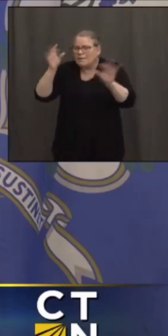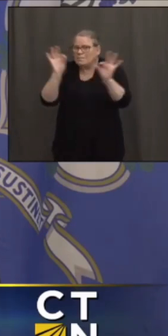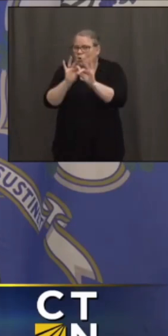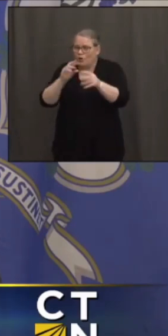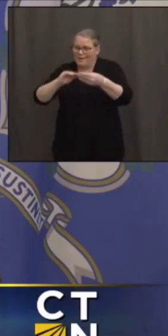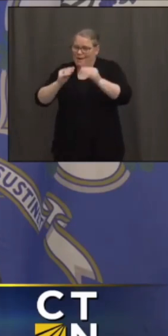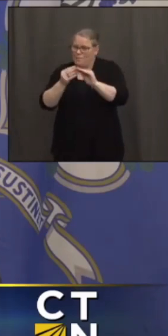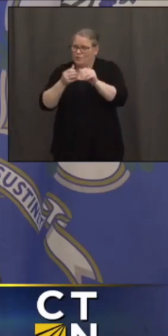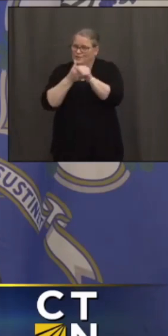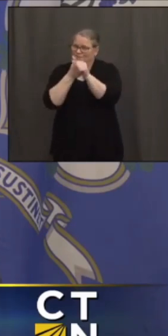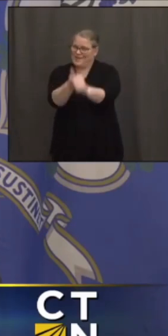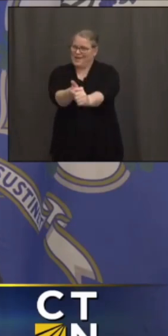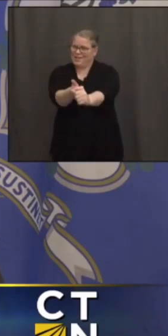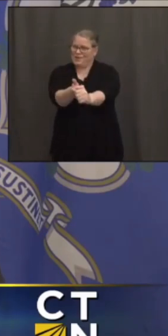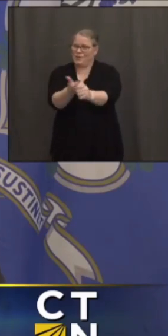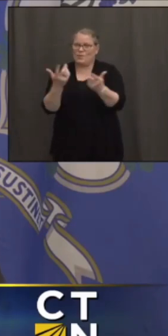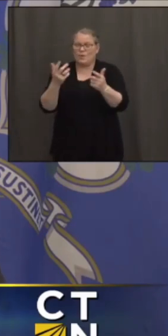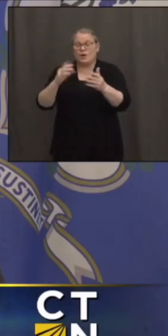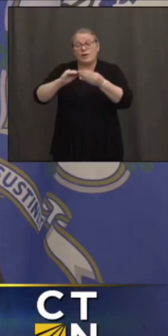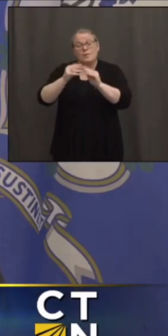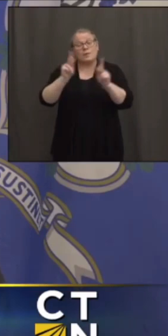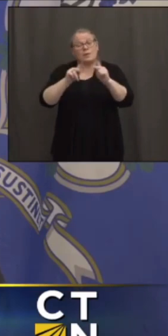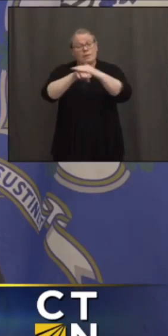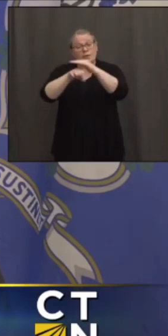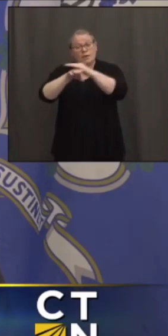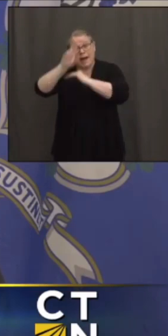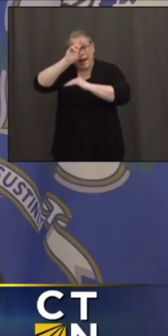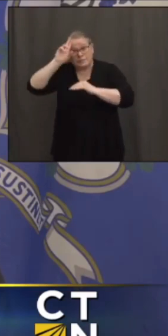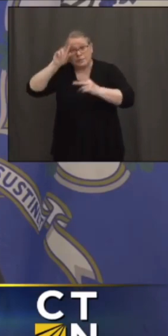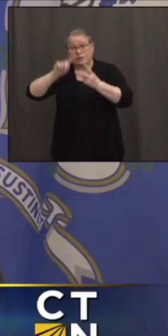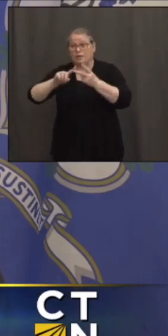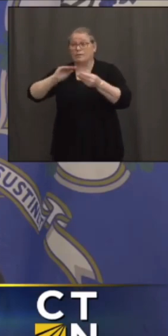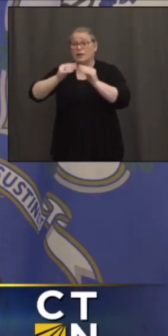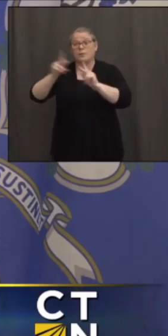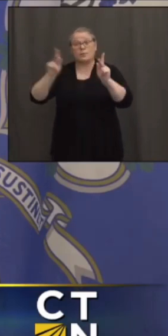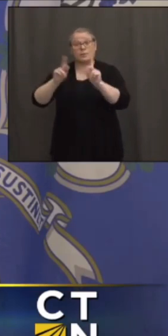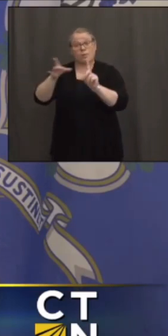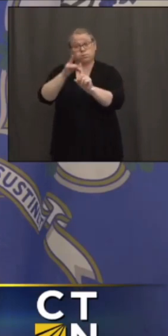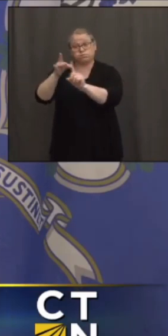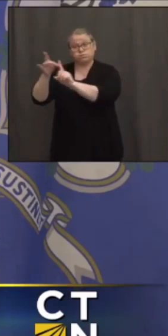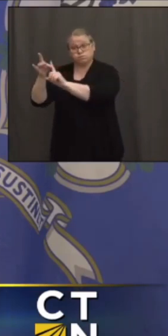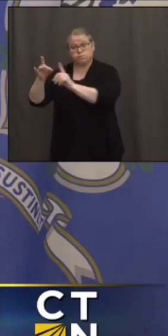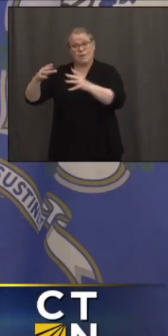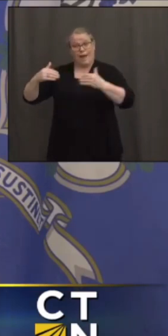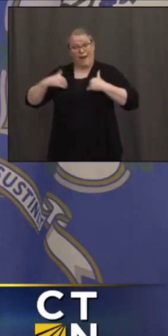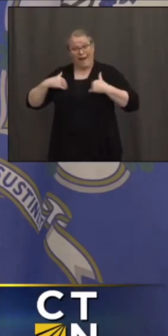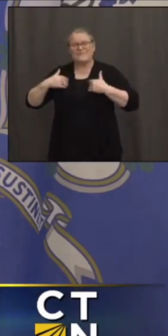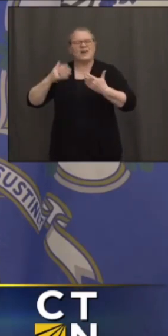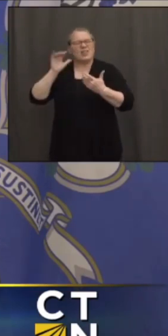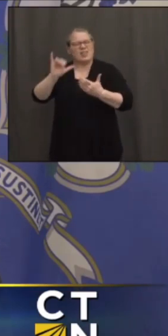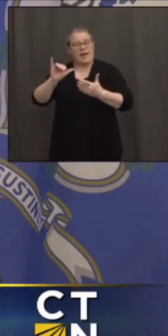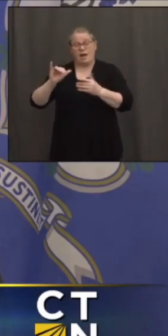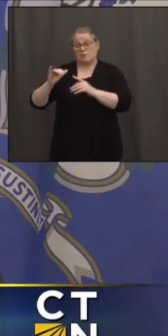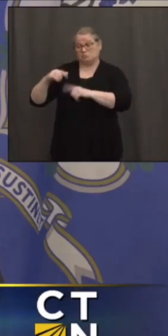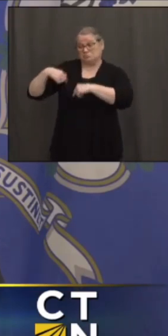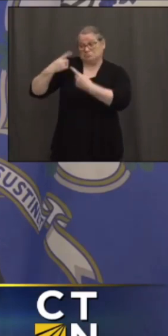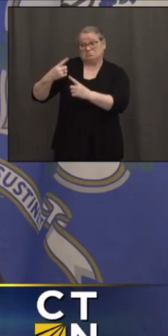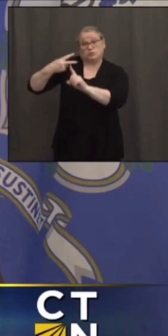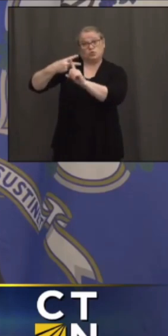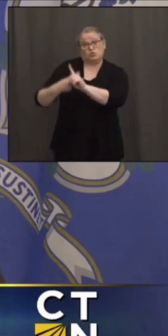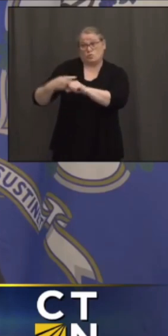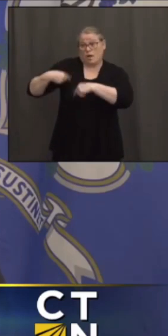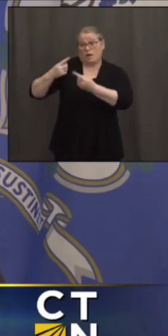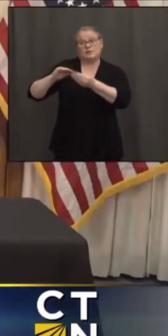and looking at hospitalizations. But so far, over the last month, 2 months, we've been going in a good